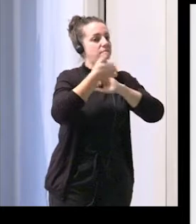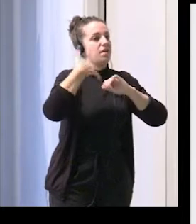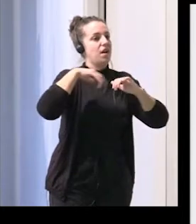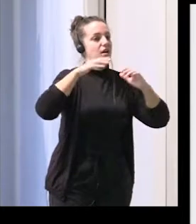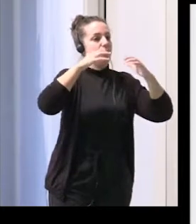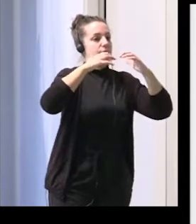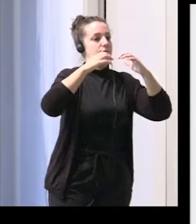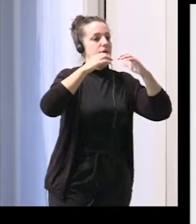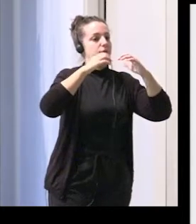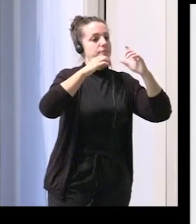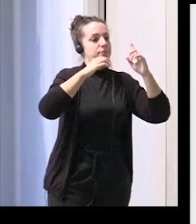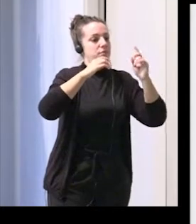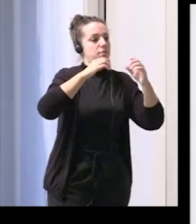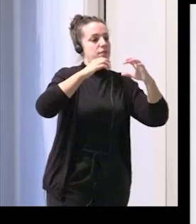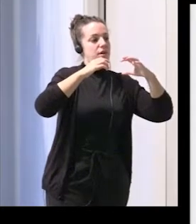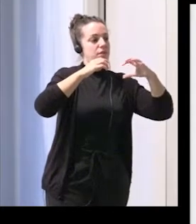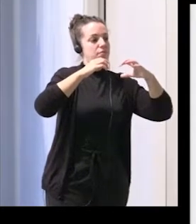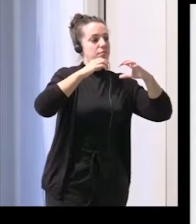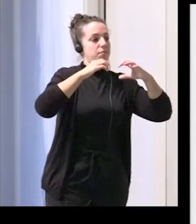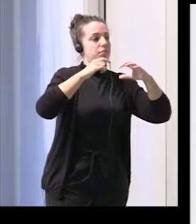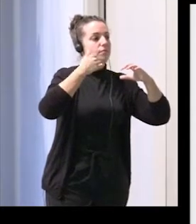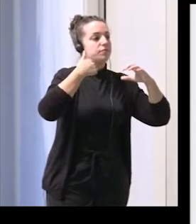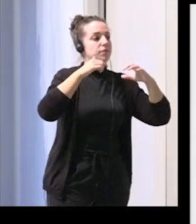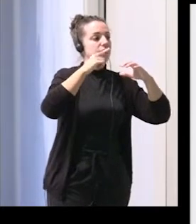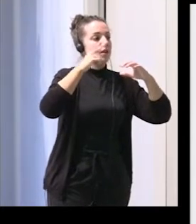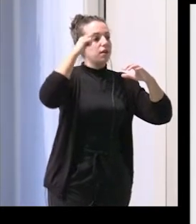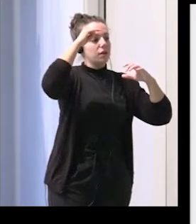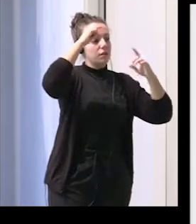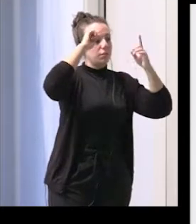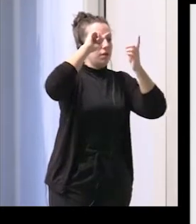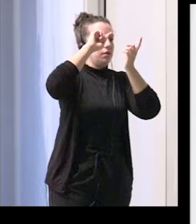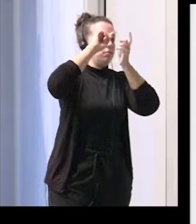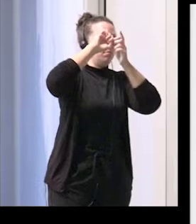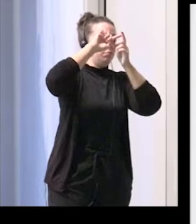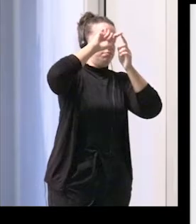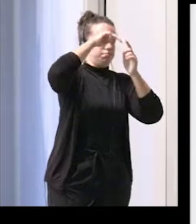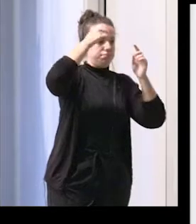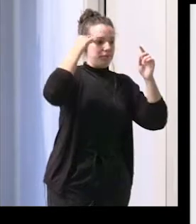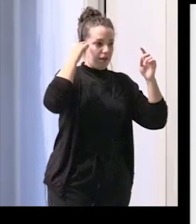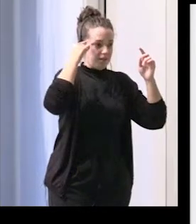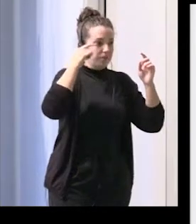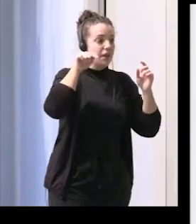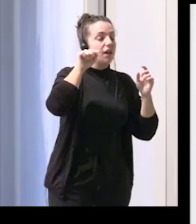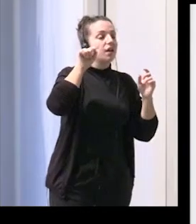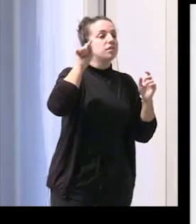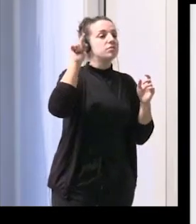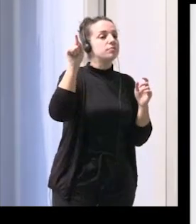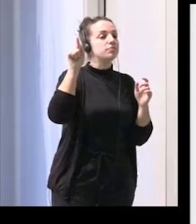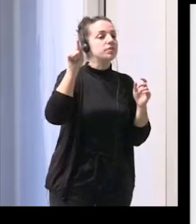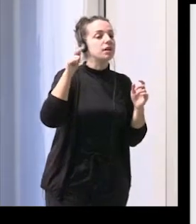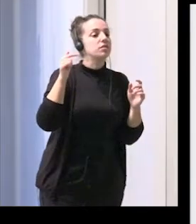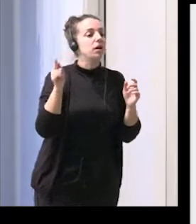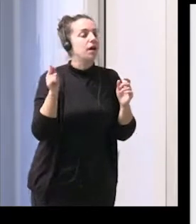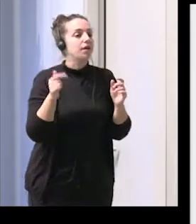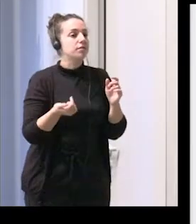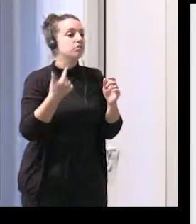an increased strengthening of this ear because we left it hearing alone, and we allowed these